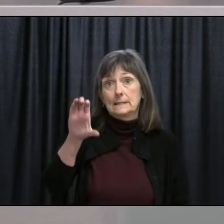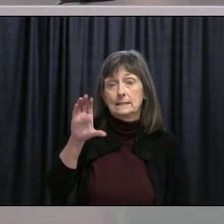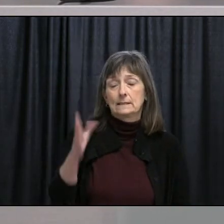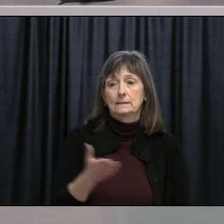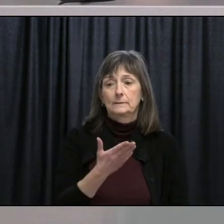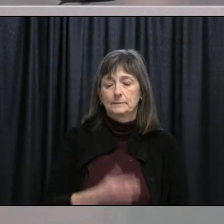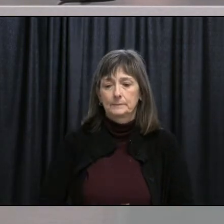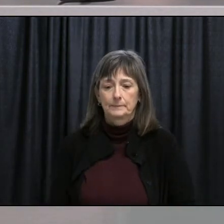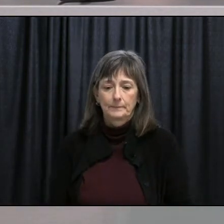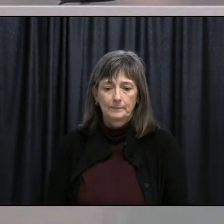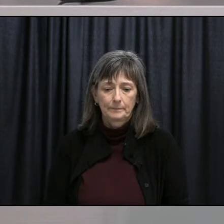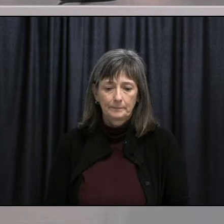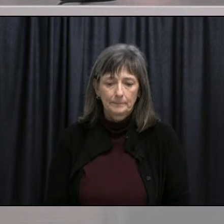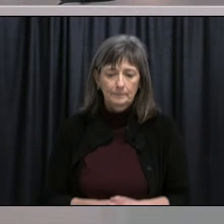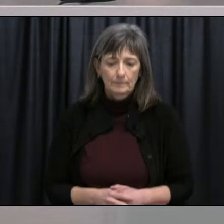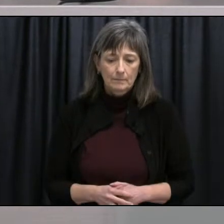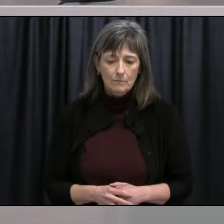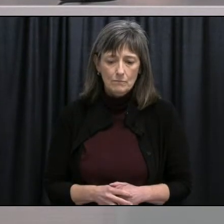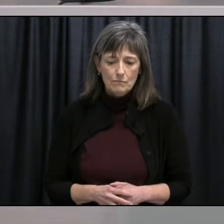Question about